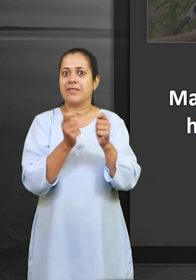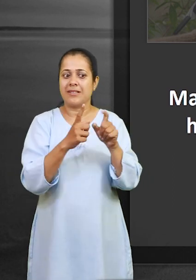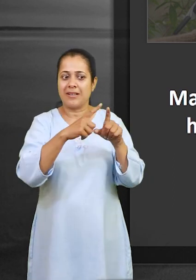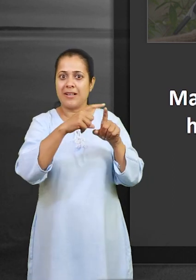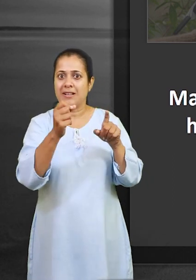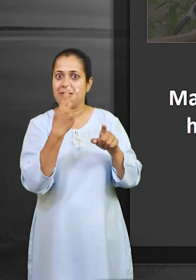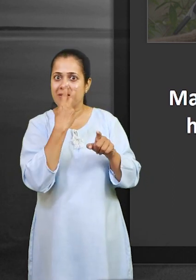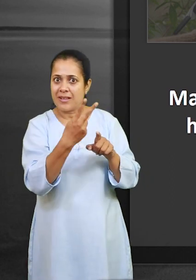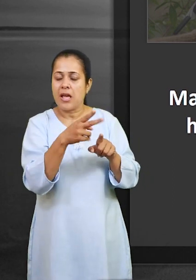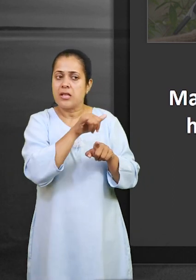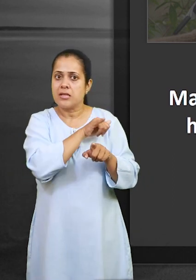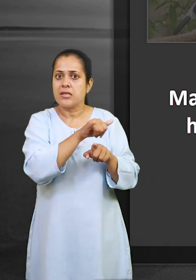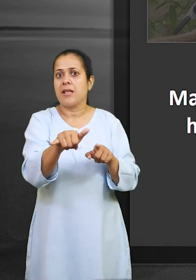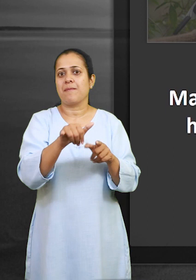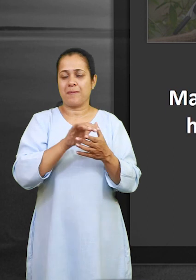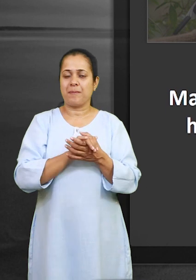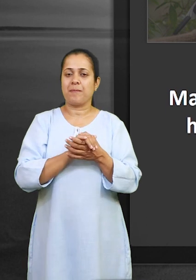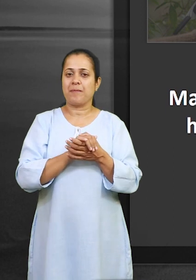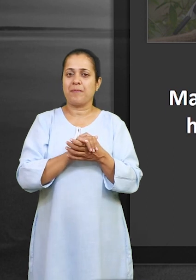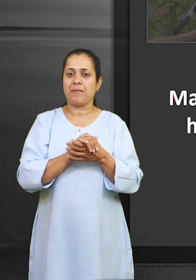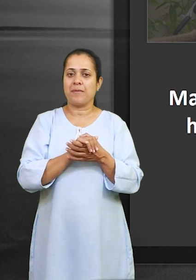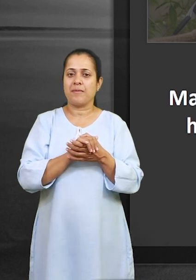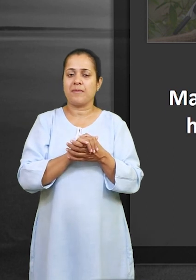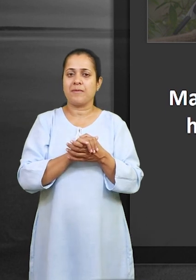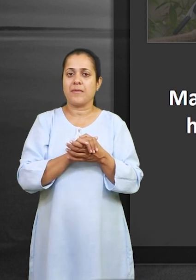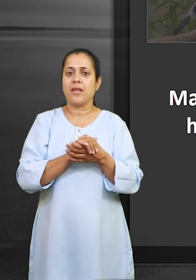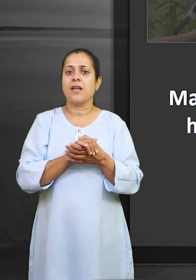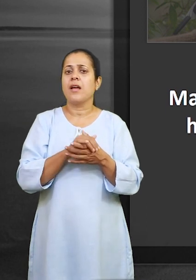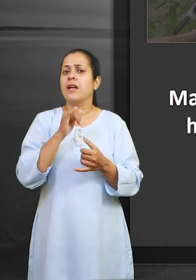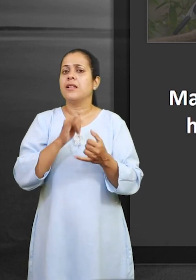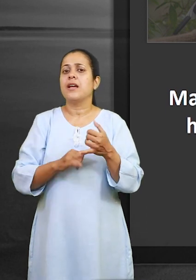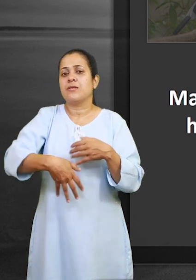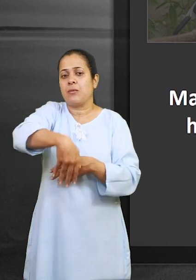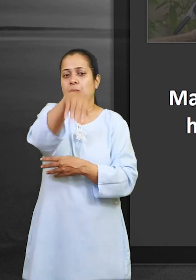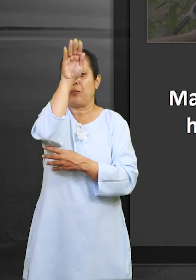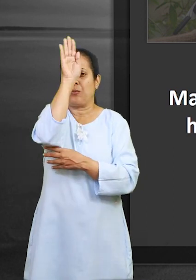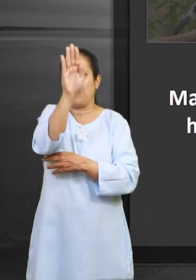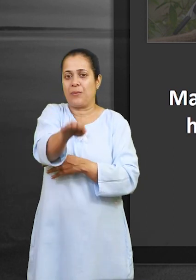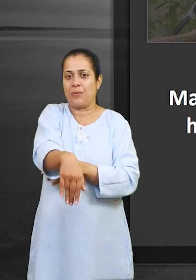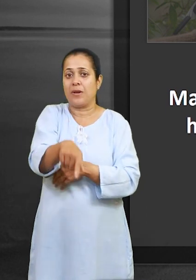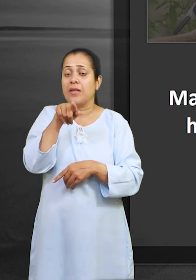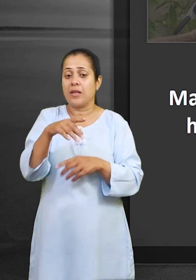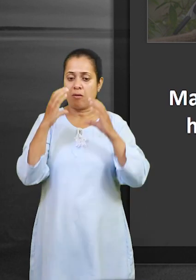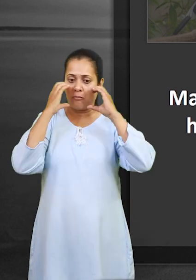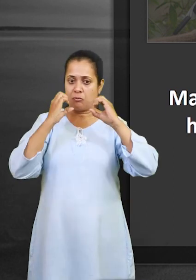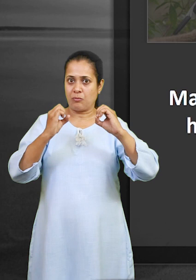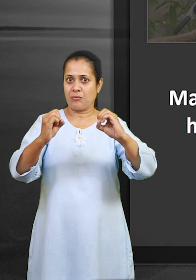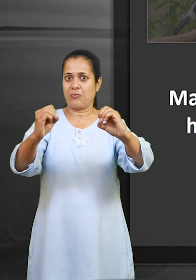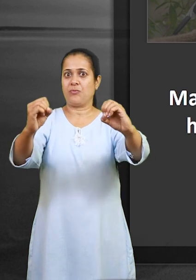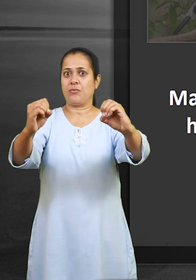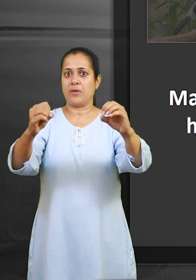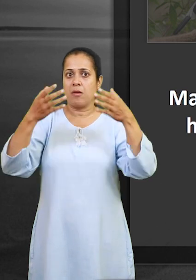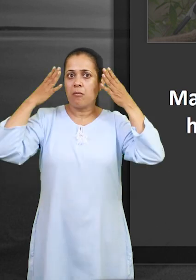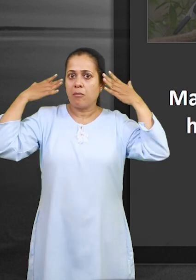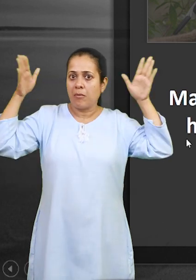there behind. And lastly, we have the elephants. They have long tusks,